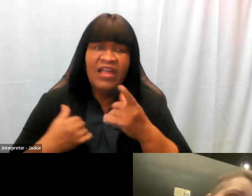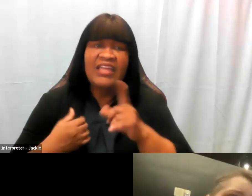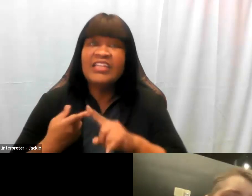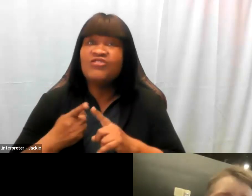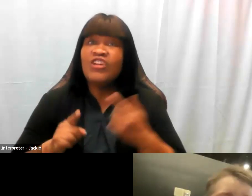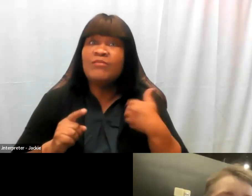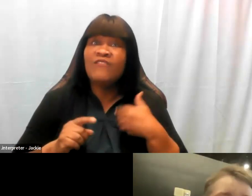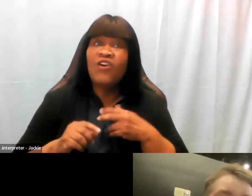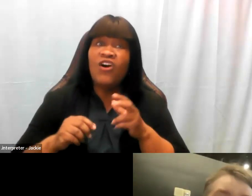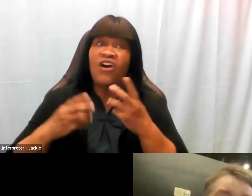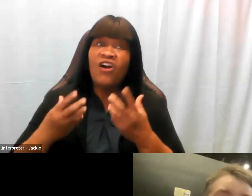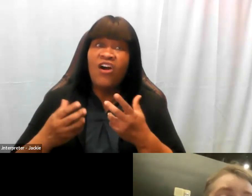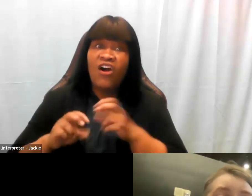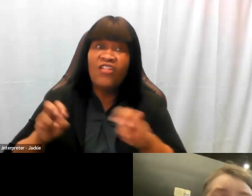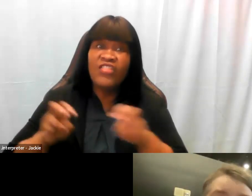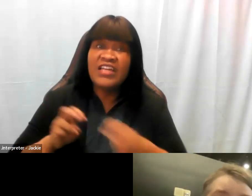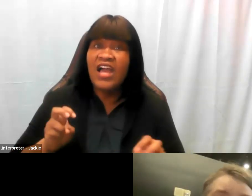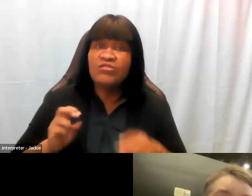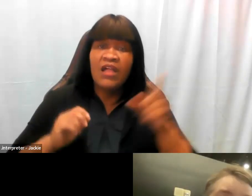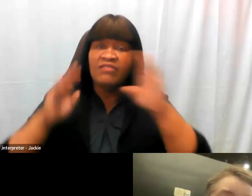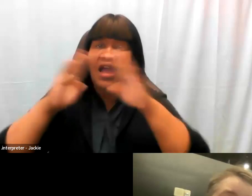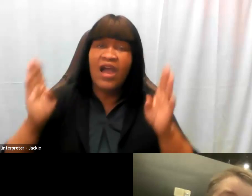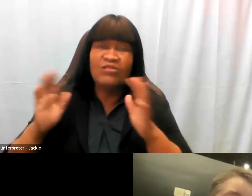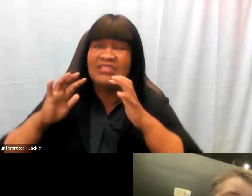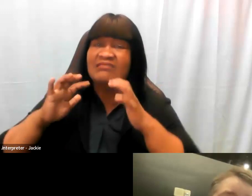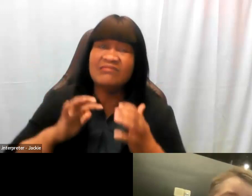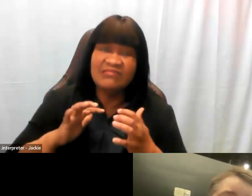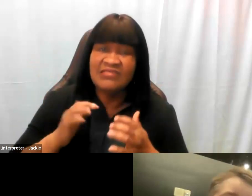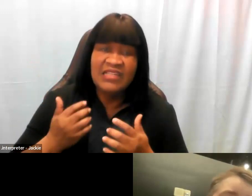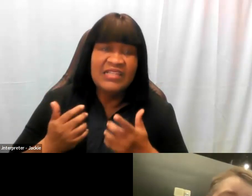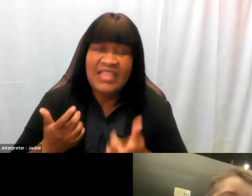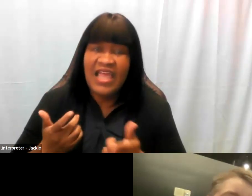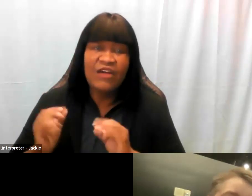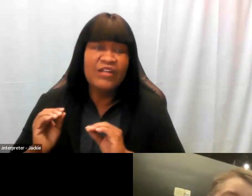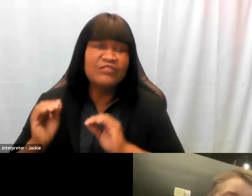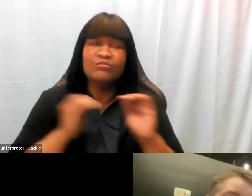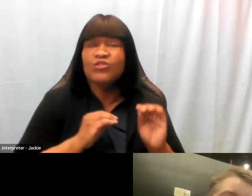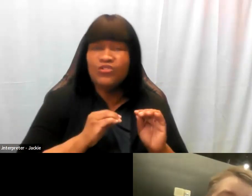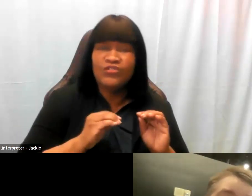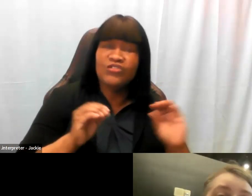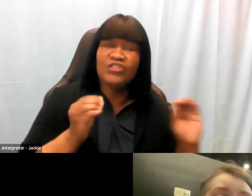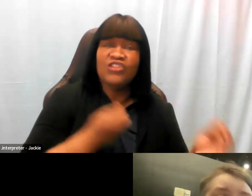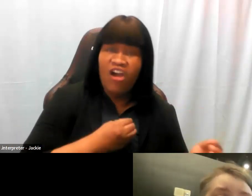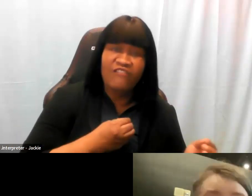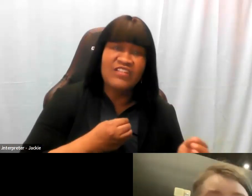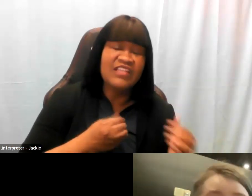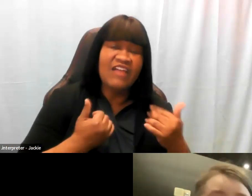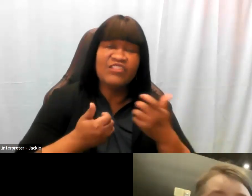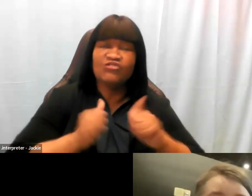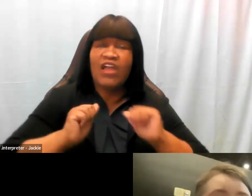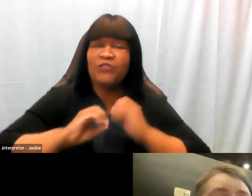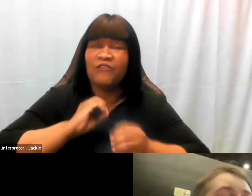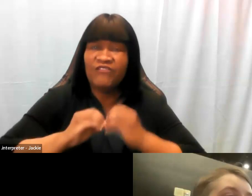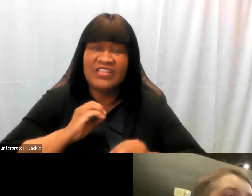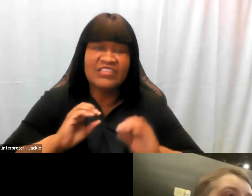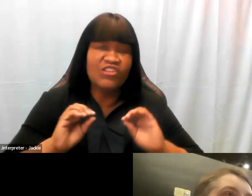sleeping on, that friend's house is falling apart. And so he has moved his office so we can tear the walls down to try to fix the office. So that's